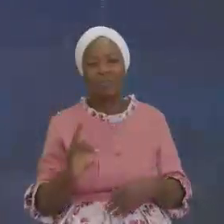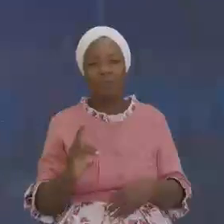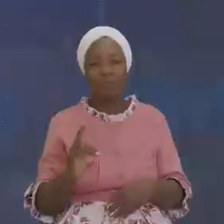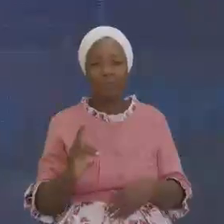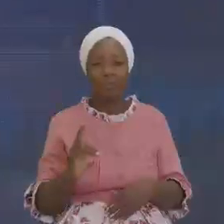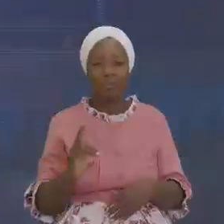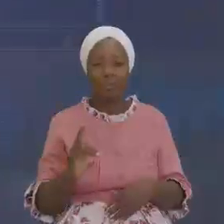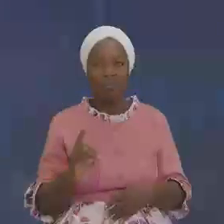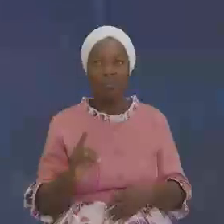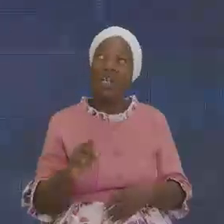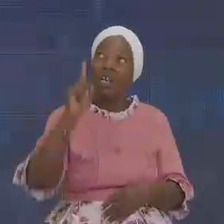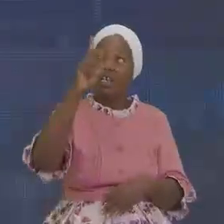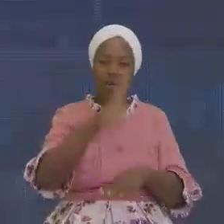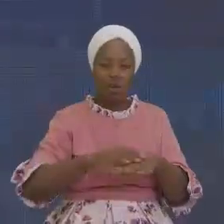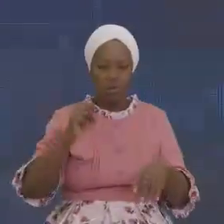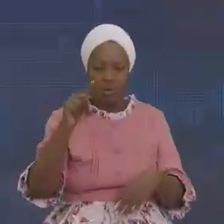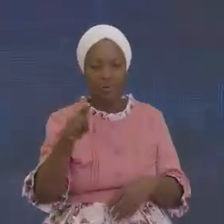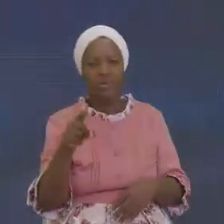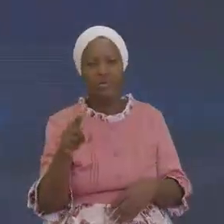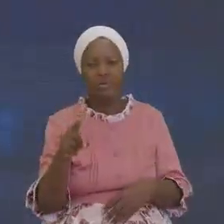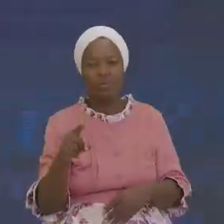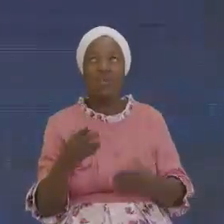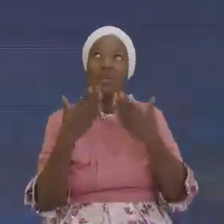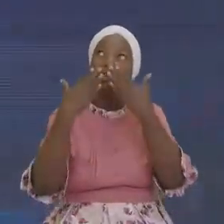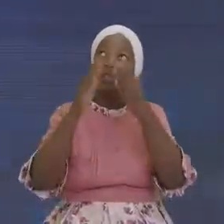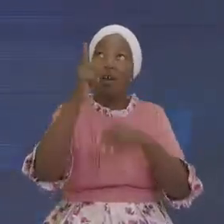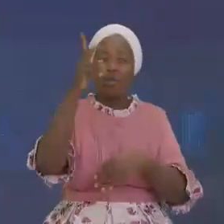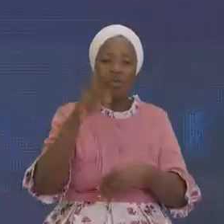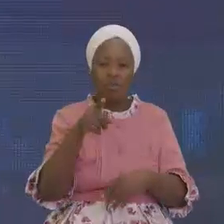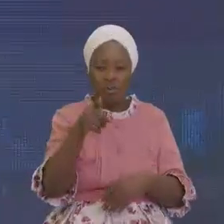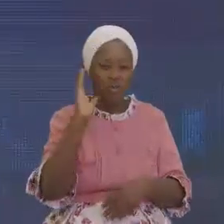He calls you. Thank God you're